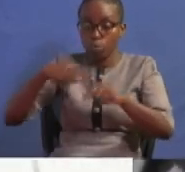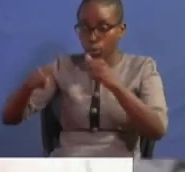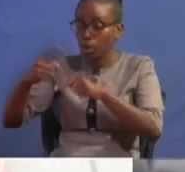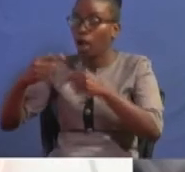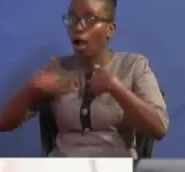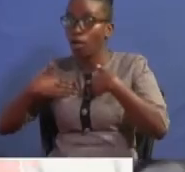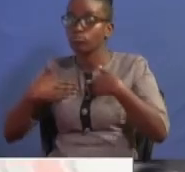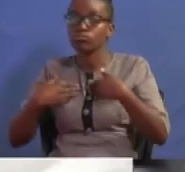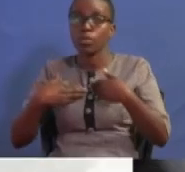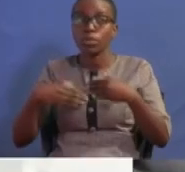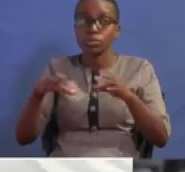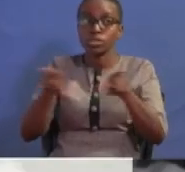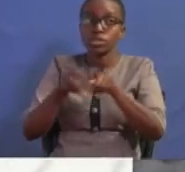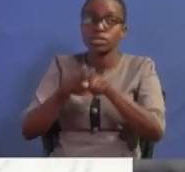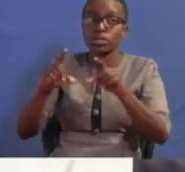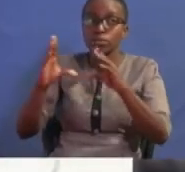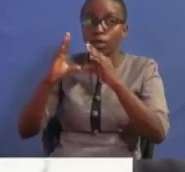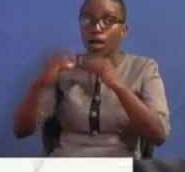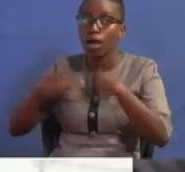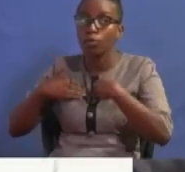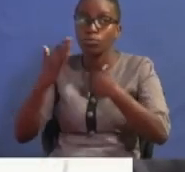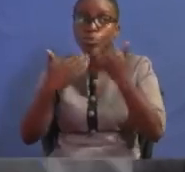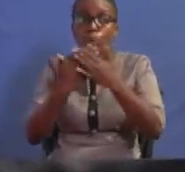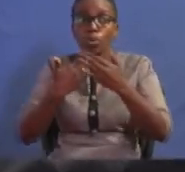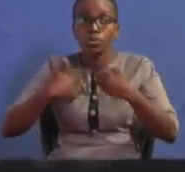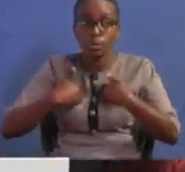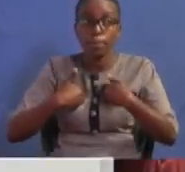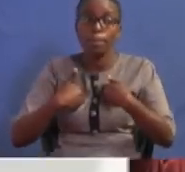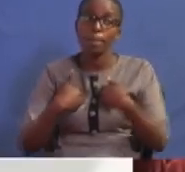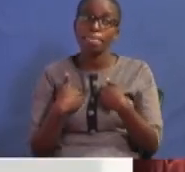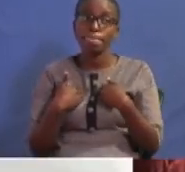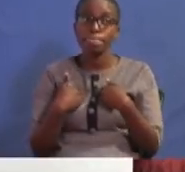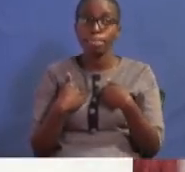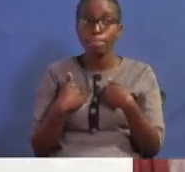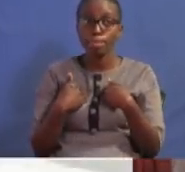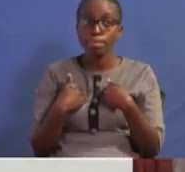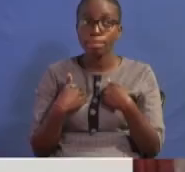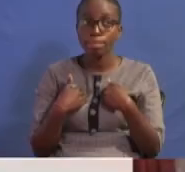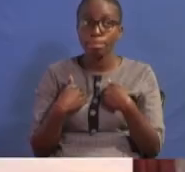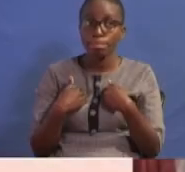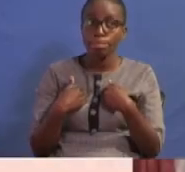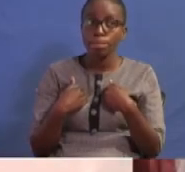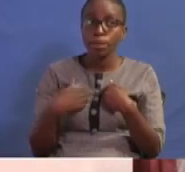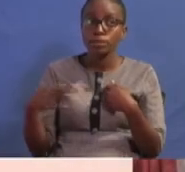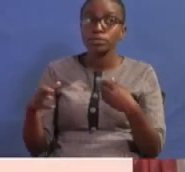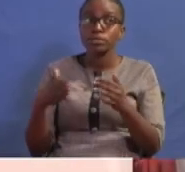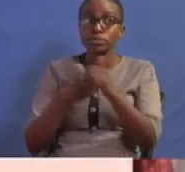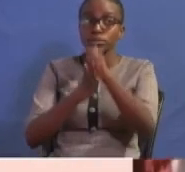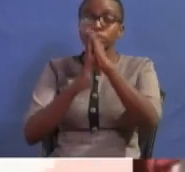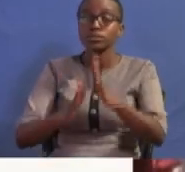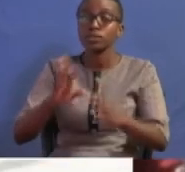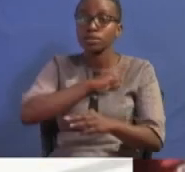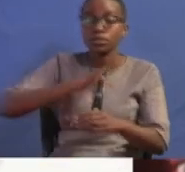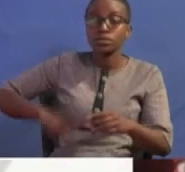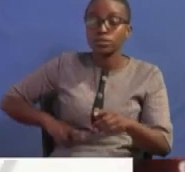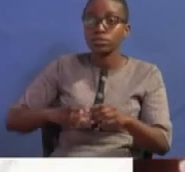of members, and other documents as required. The proposal has been harshly refuted by religious leaders, as many have